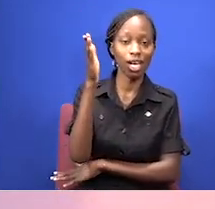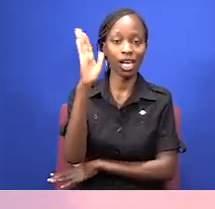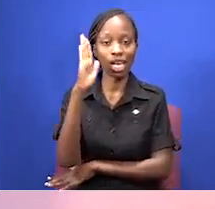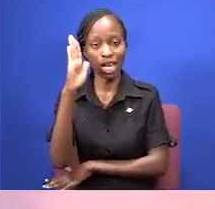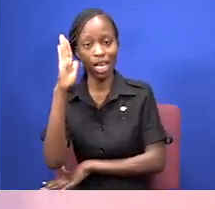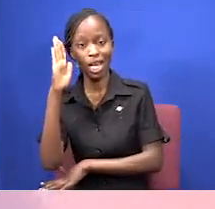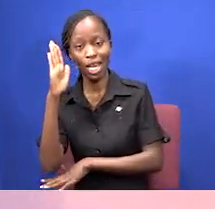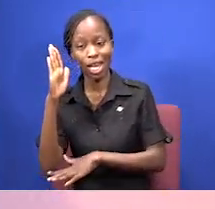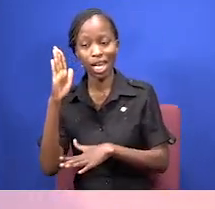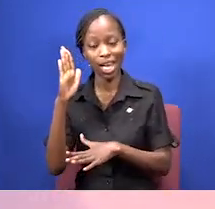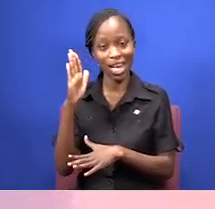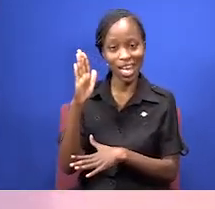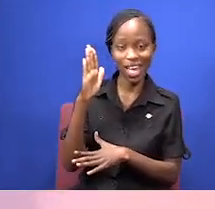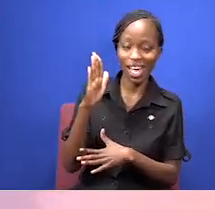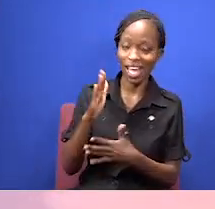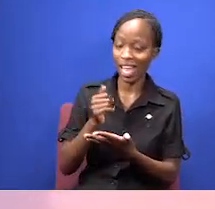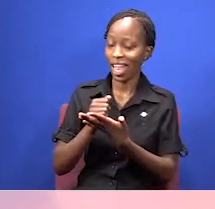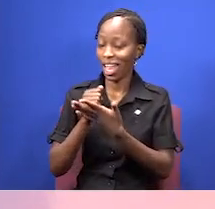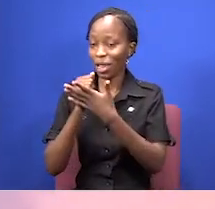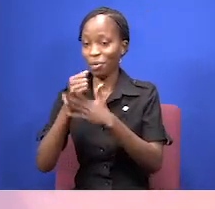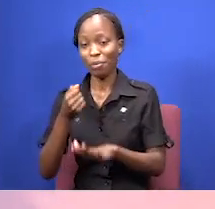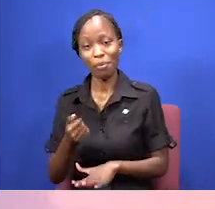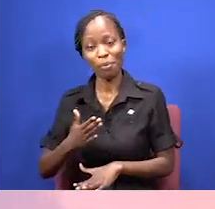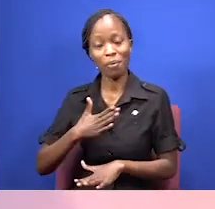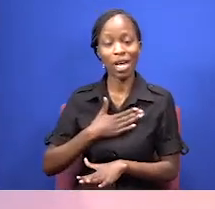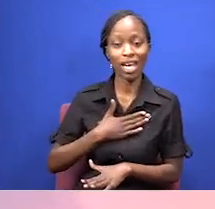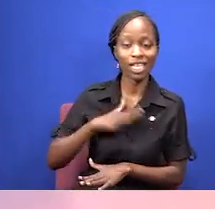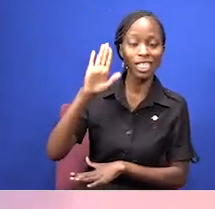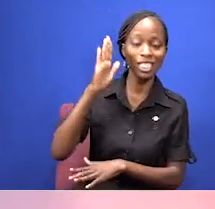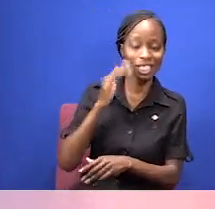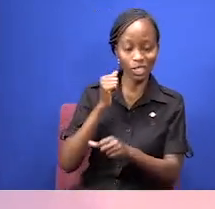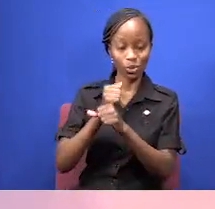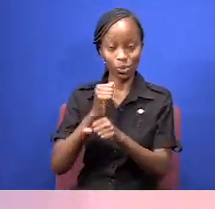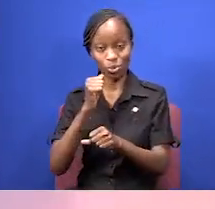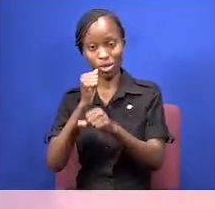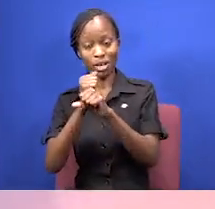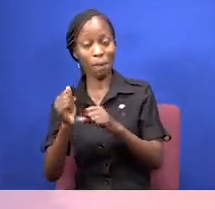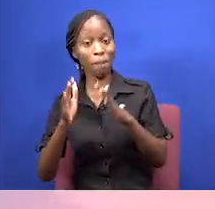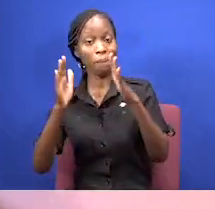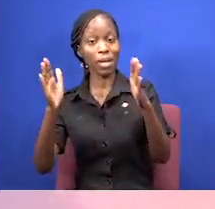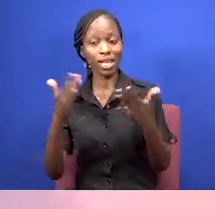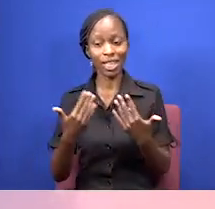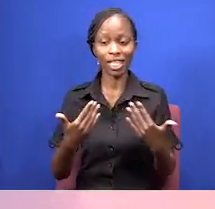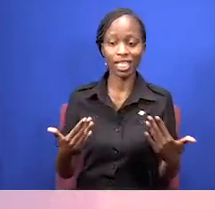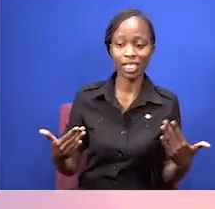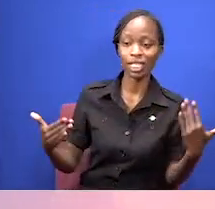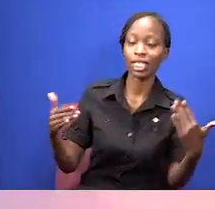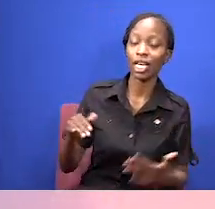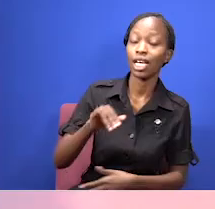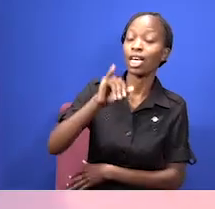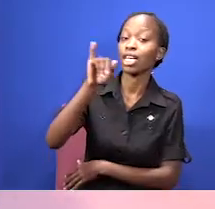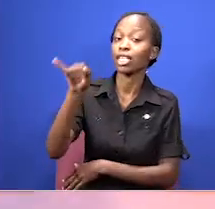Jehovah Jireh, msaada wangu, anatenda mambo makuu.